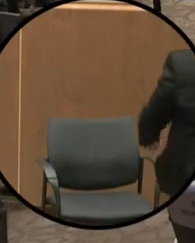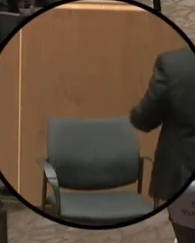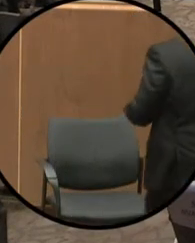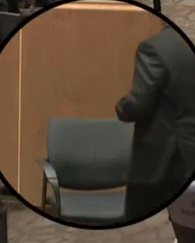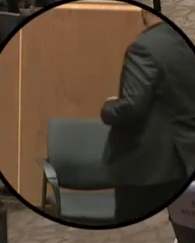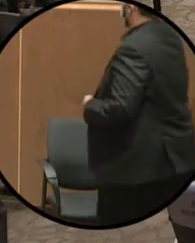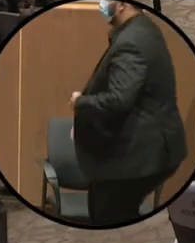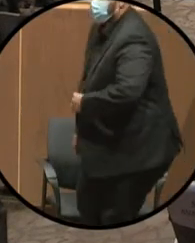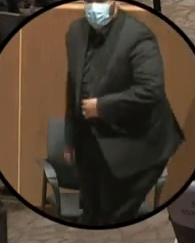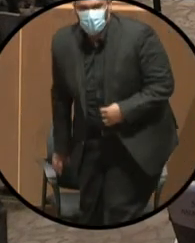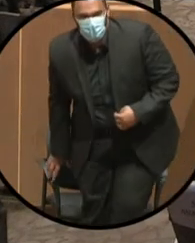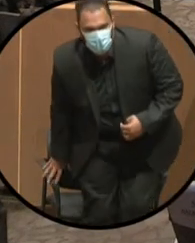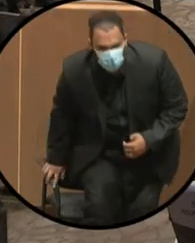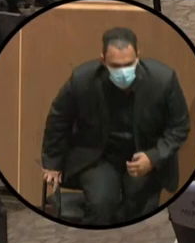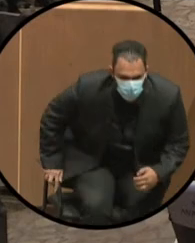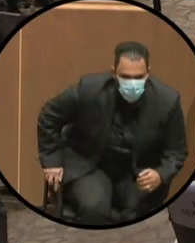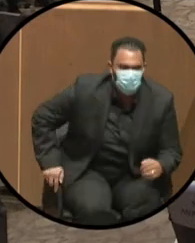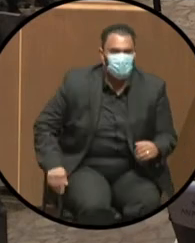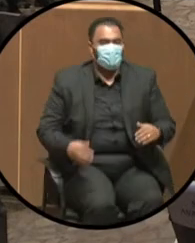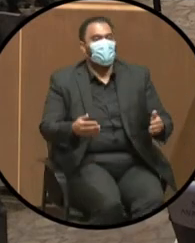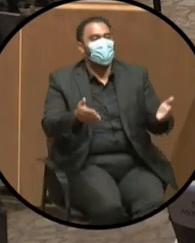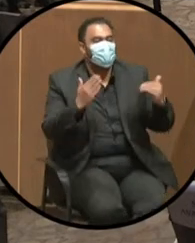Our next caller is Lauren Miller.